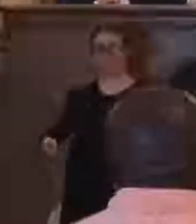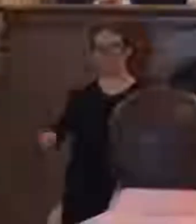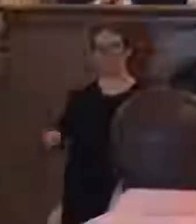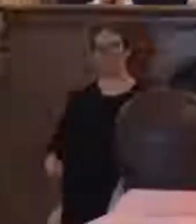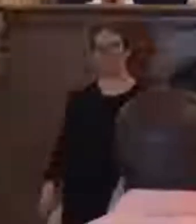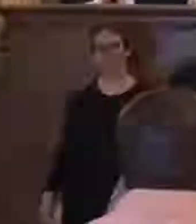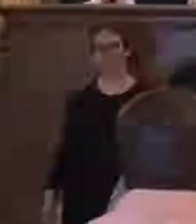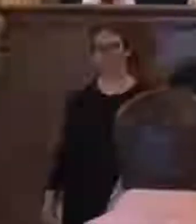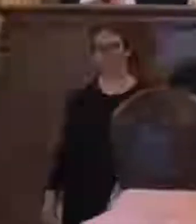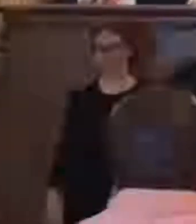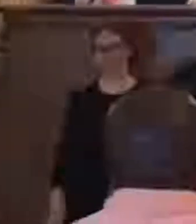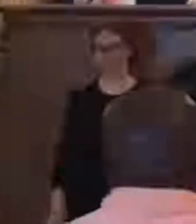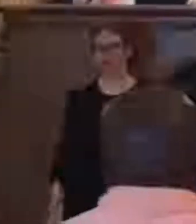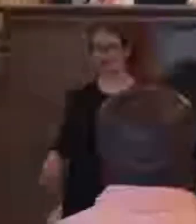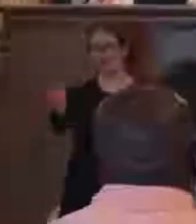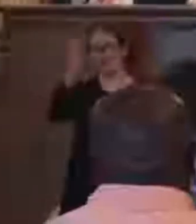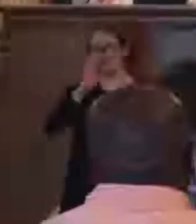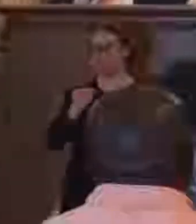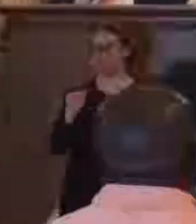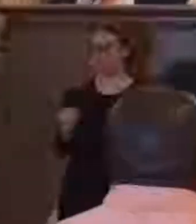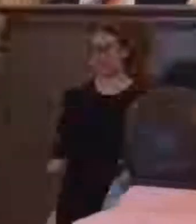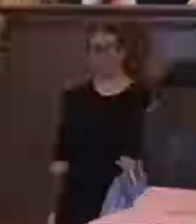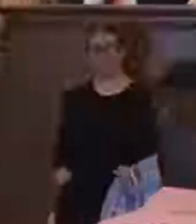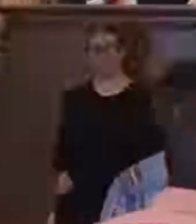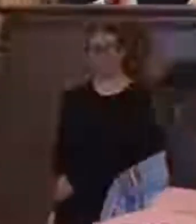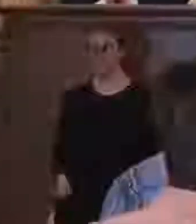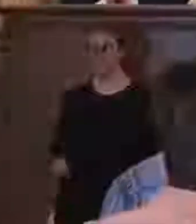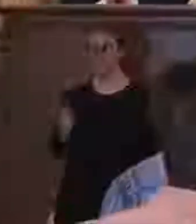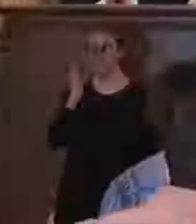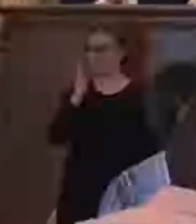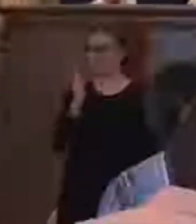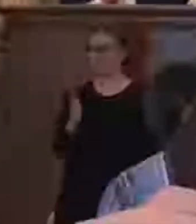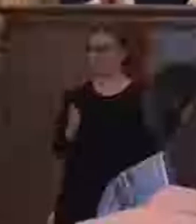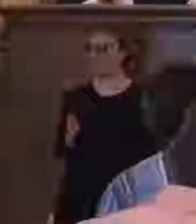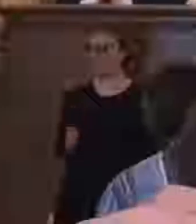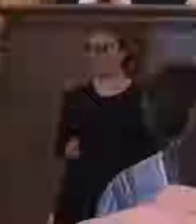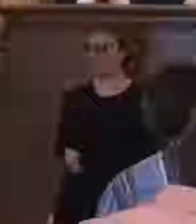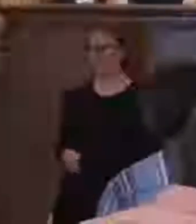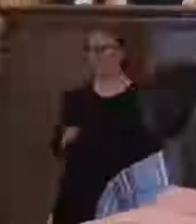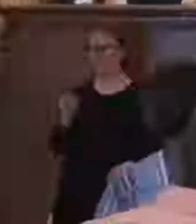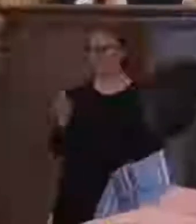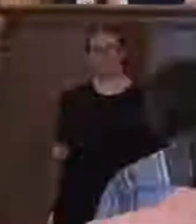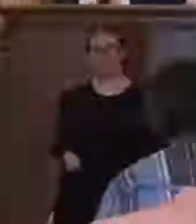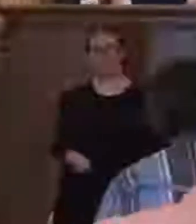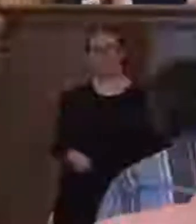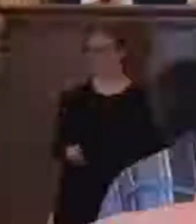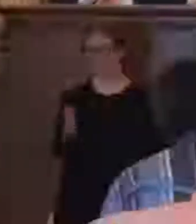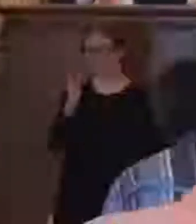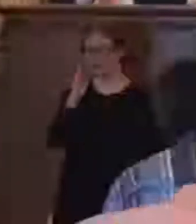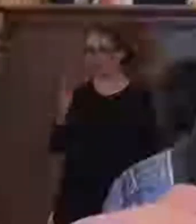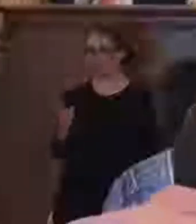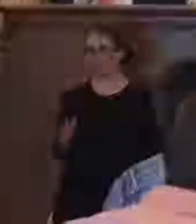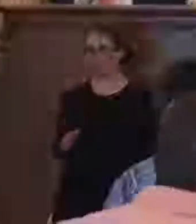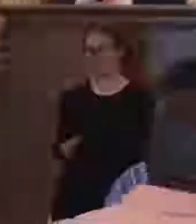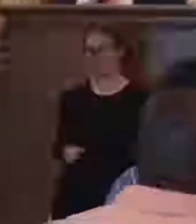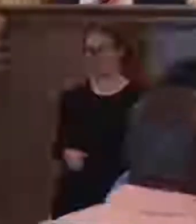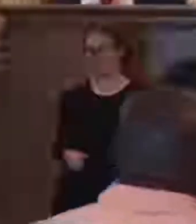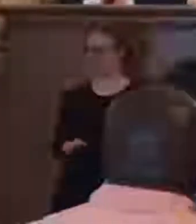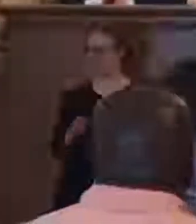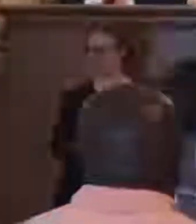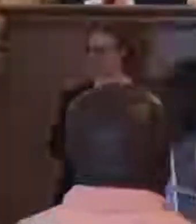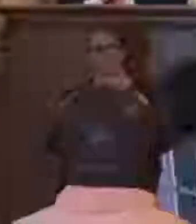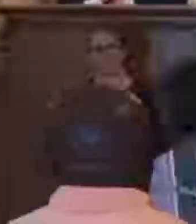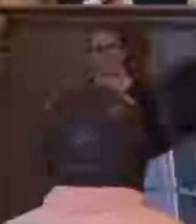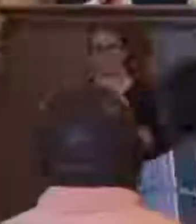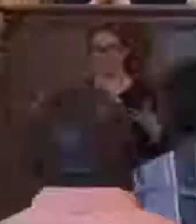Amen. And I know God is able. I know he's willing to do it. All he needs is some willing vessels. And I believe we've got a lot of